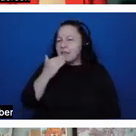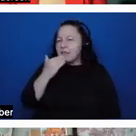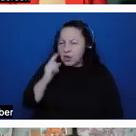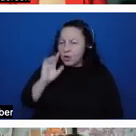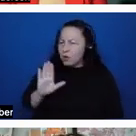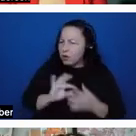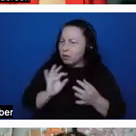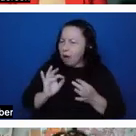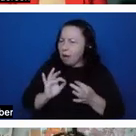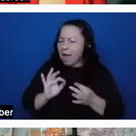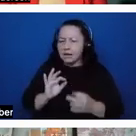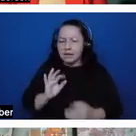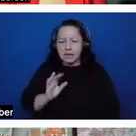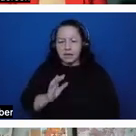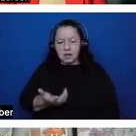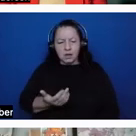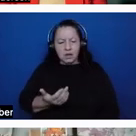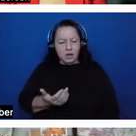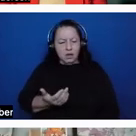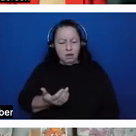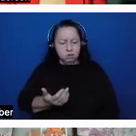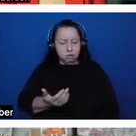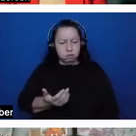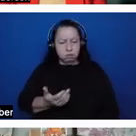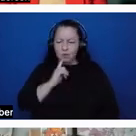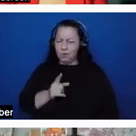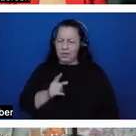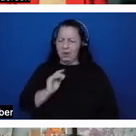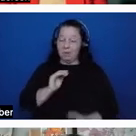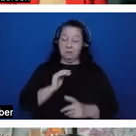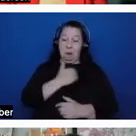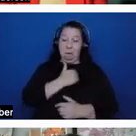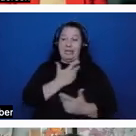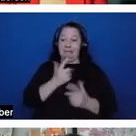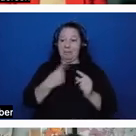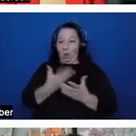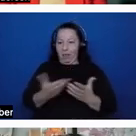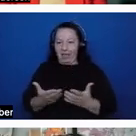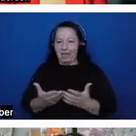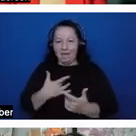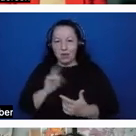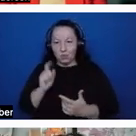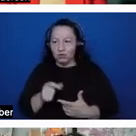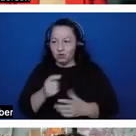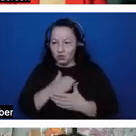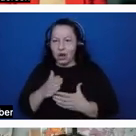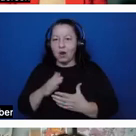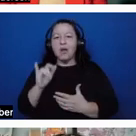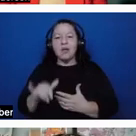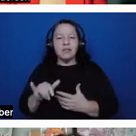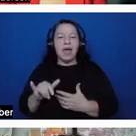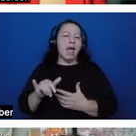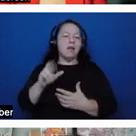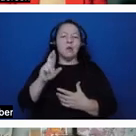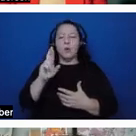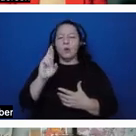of one thing that I feel like should be mentioned is like reproductive justice, the framework of reproductive